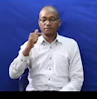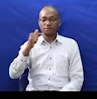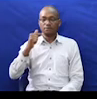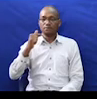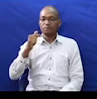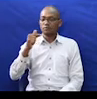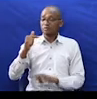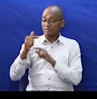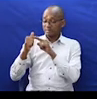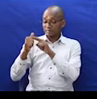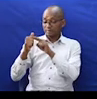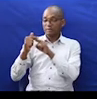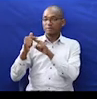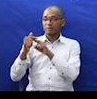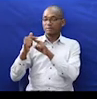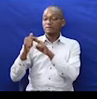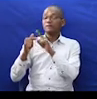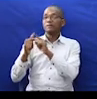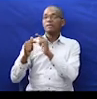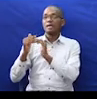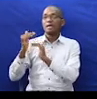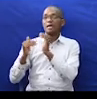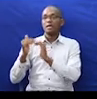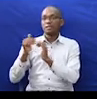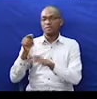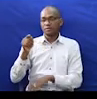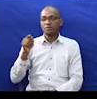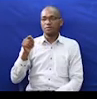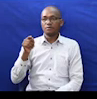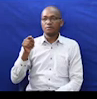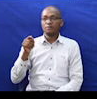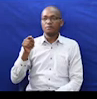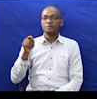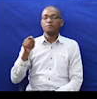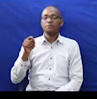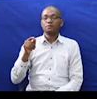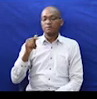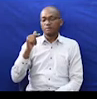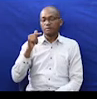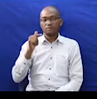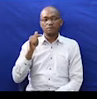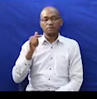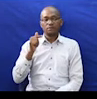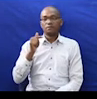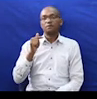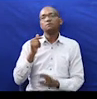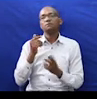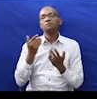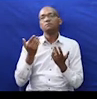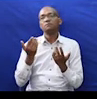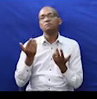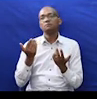where T is a ratio, is a constant ratio. So T is a